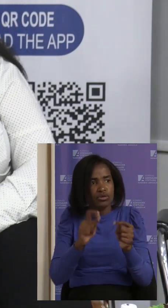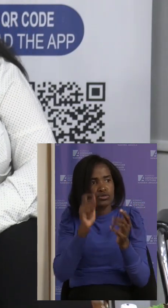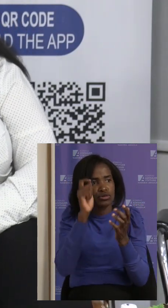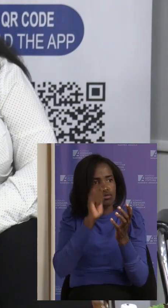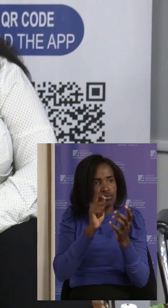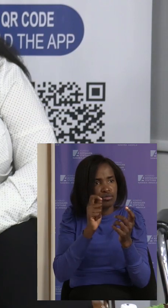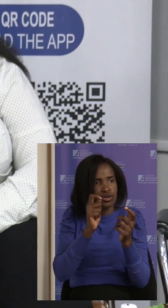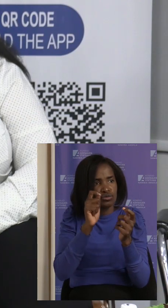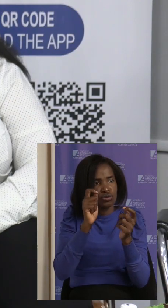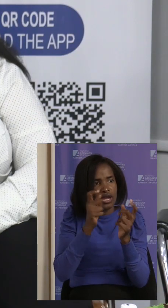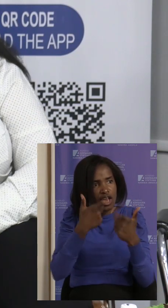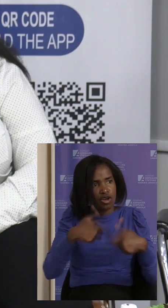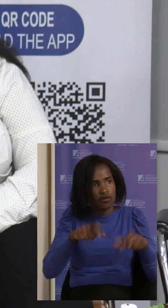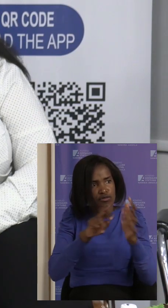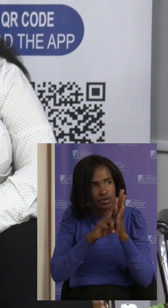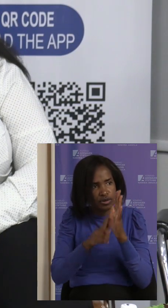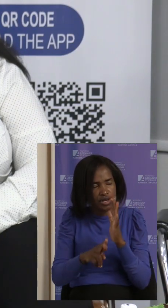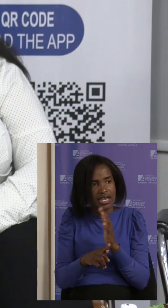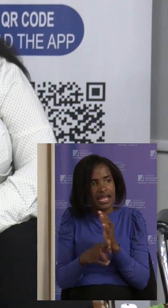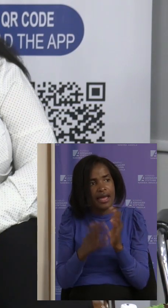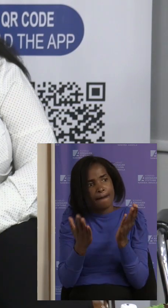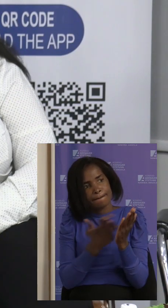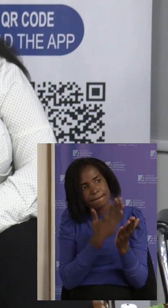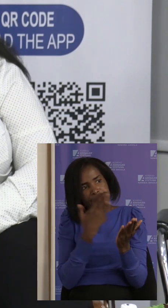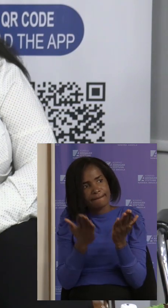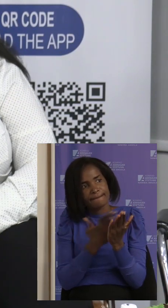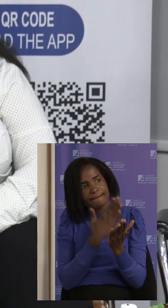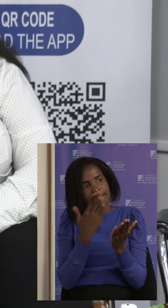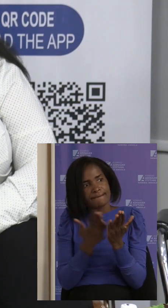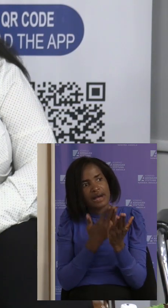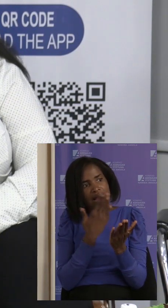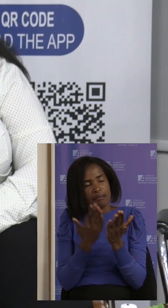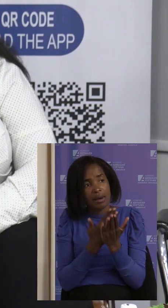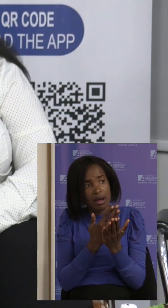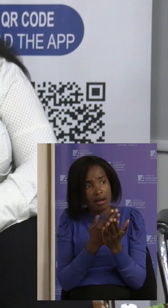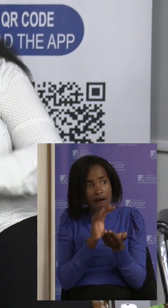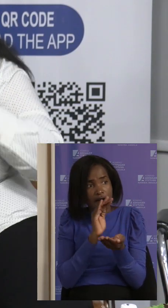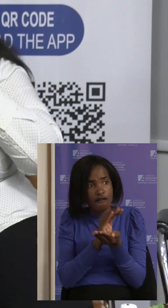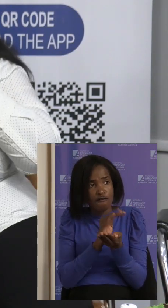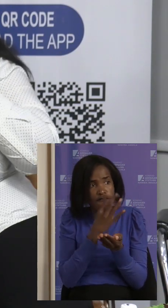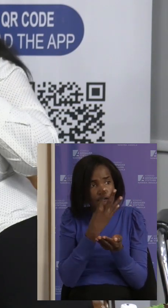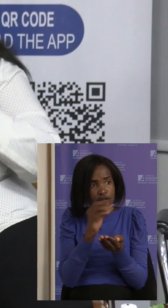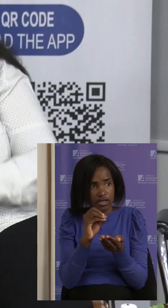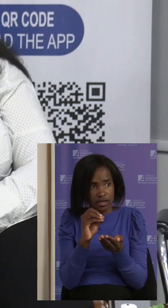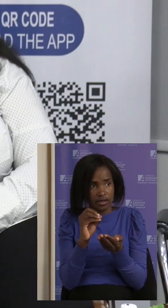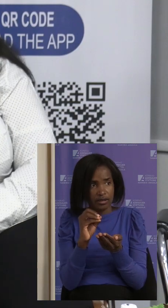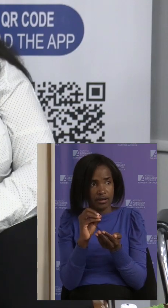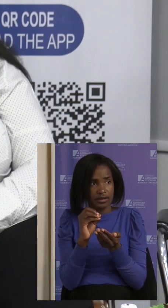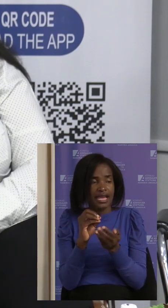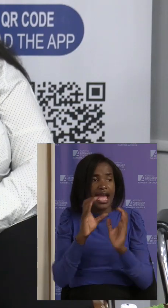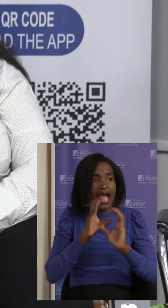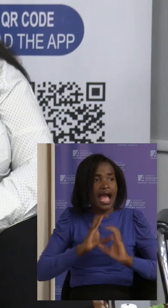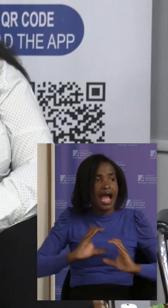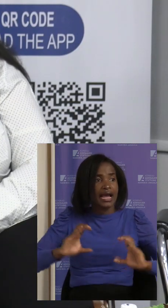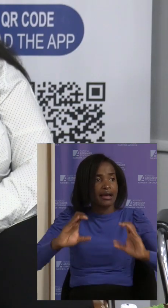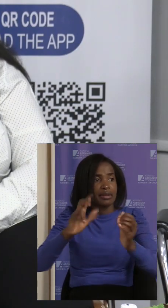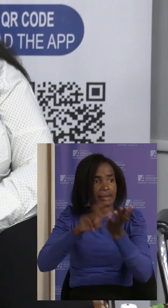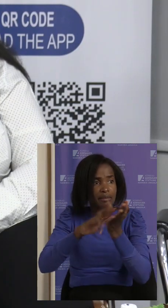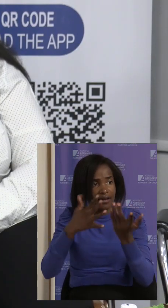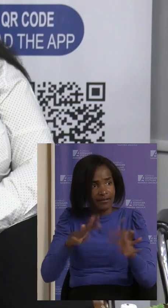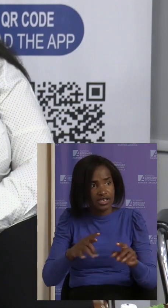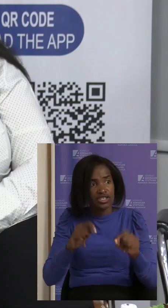conference report. And that report has over 40 recommendations. They are approved by the by Cabinet. We are busy doing